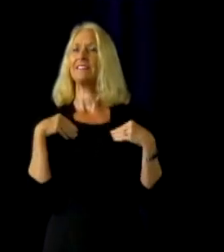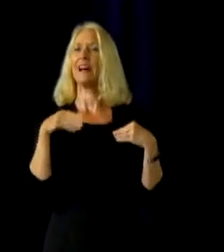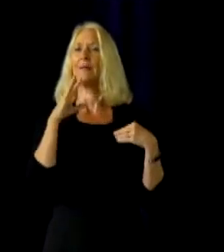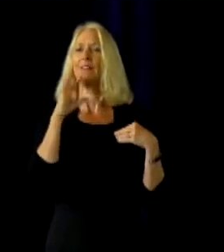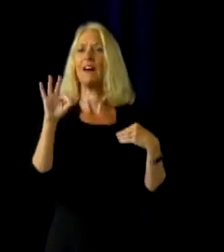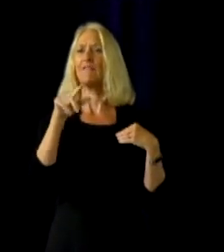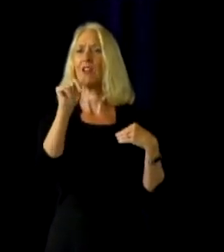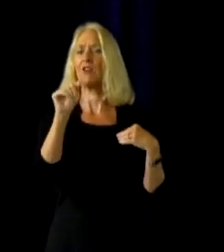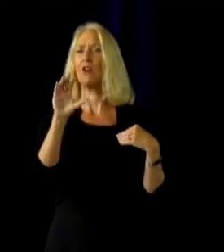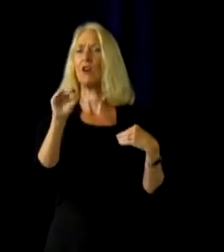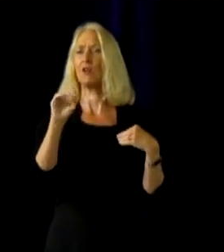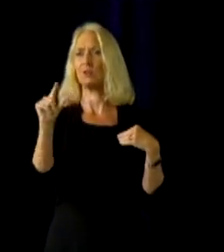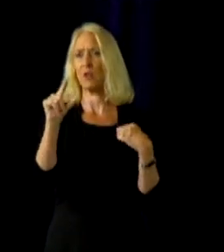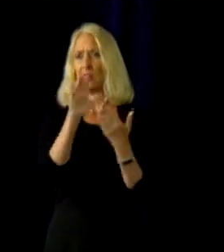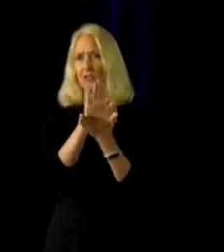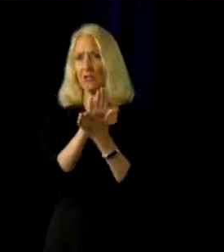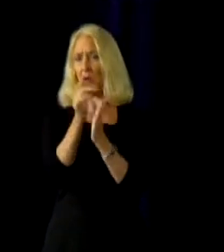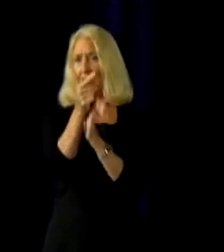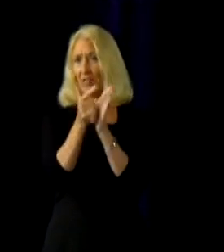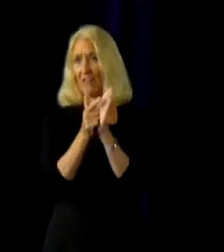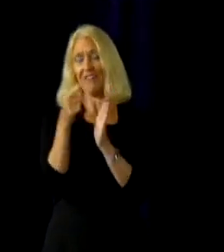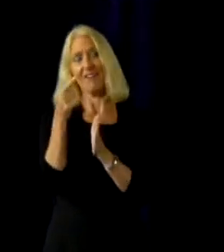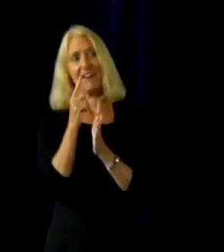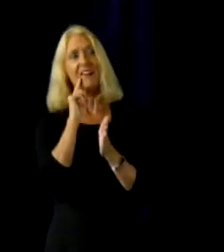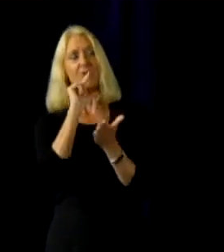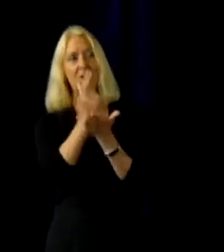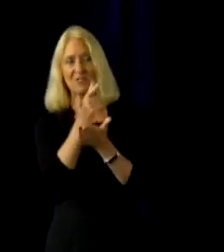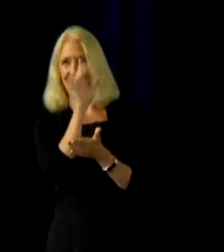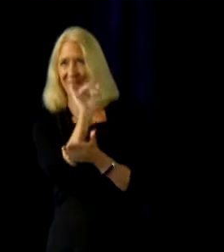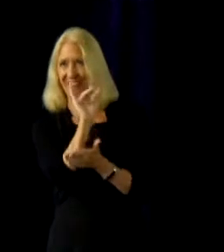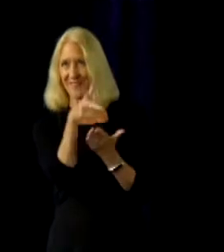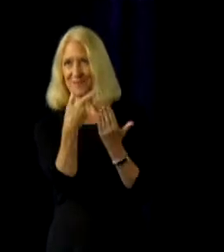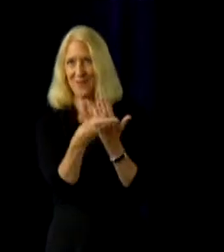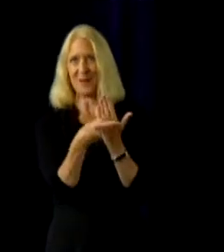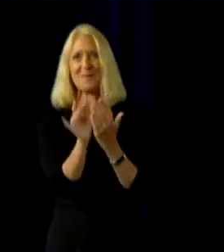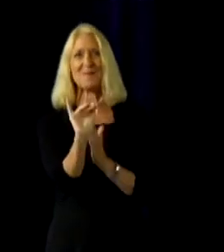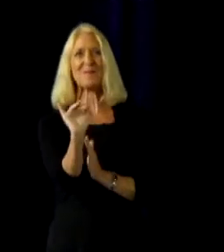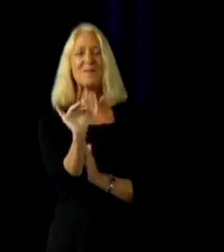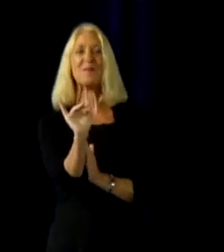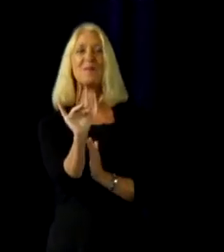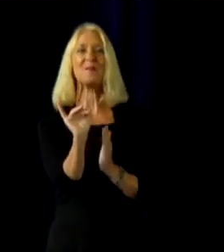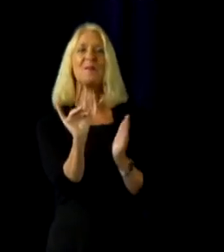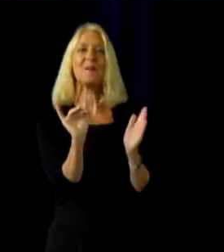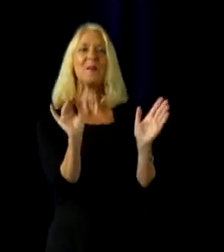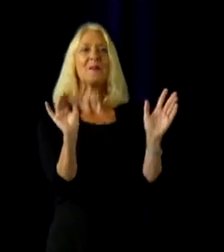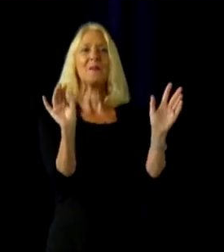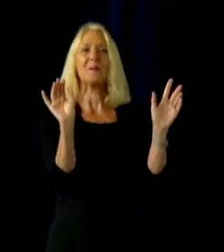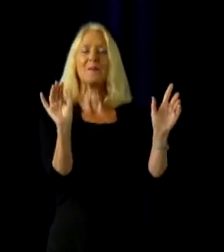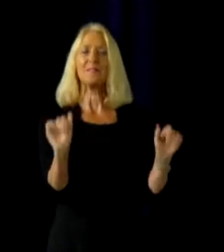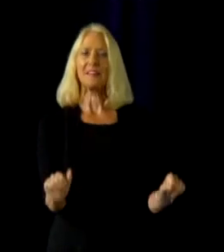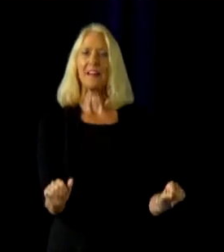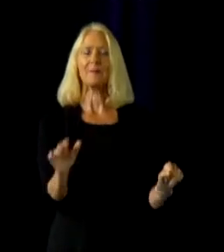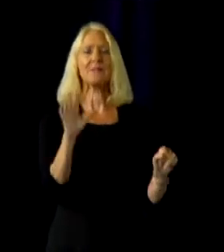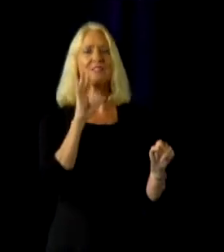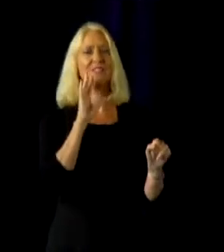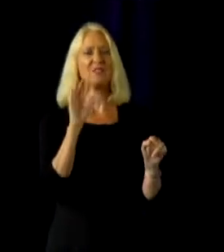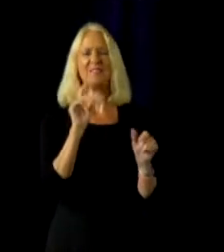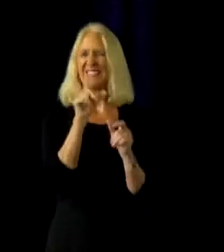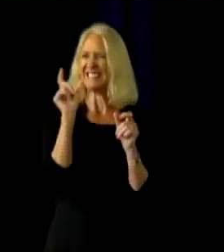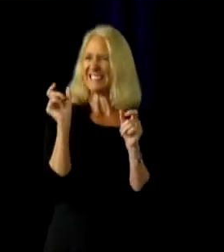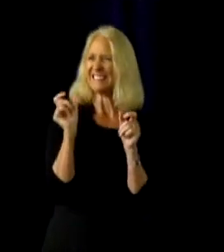of Law and graduated that program as well, and was able to do things like law review